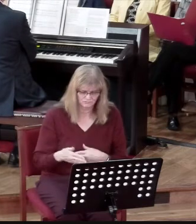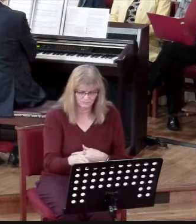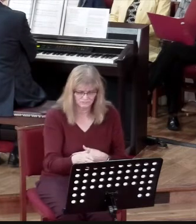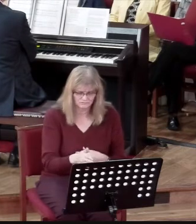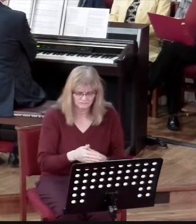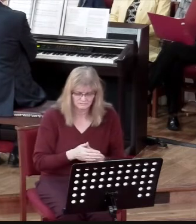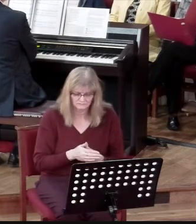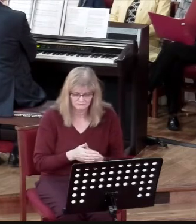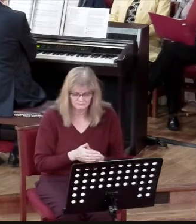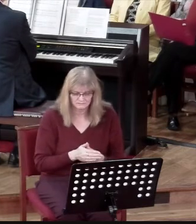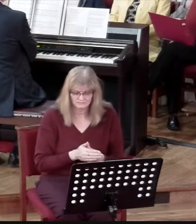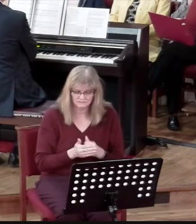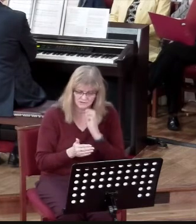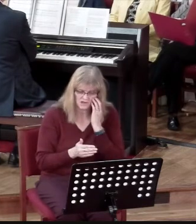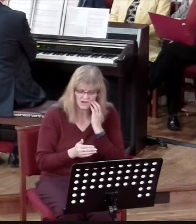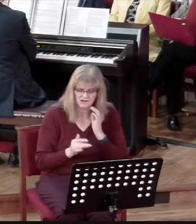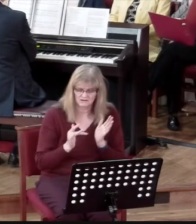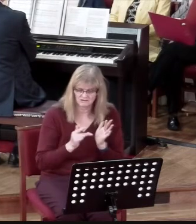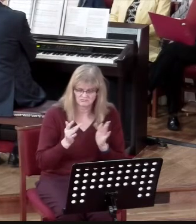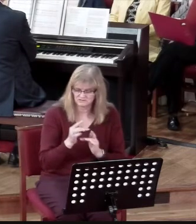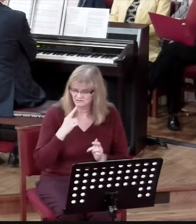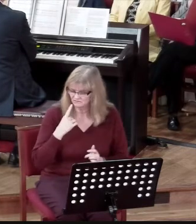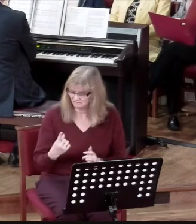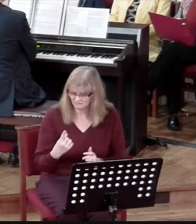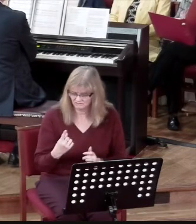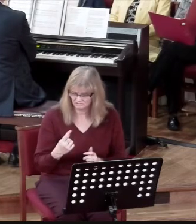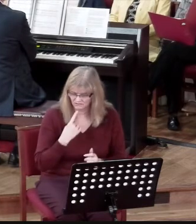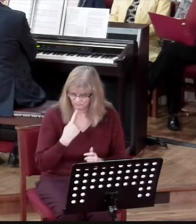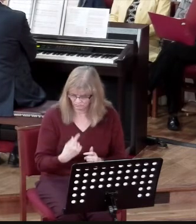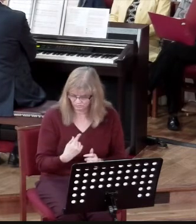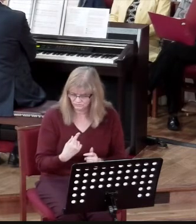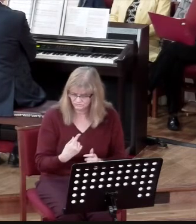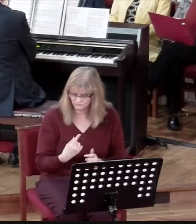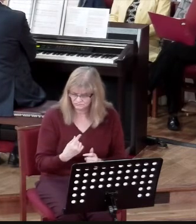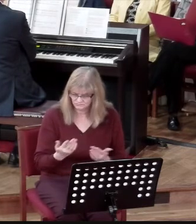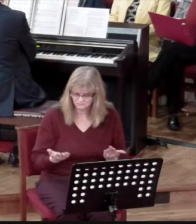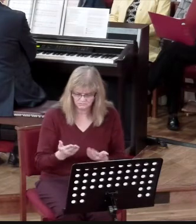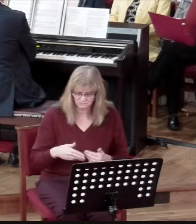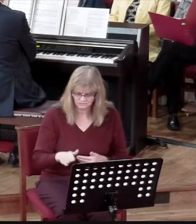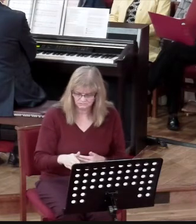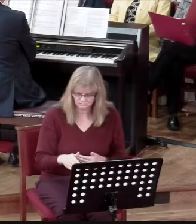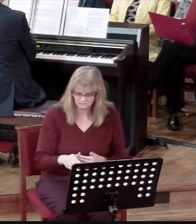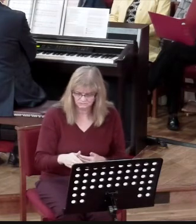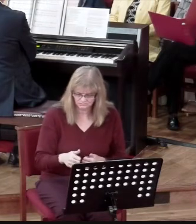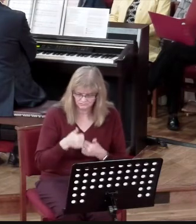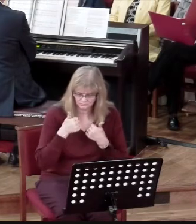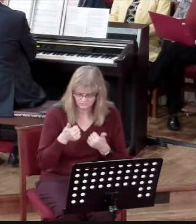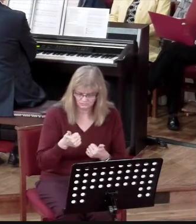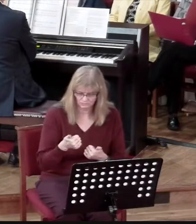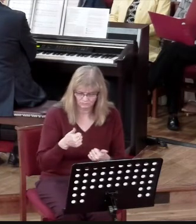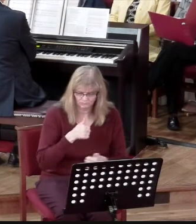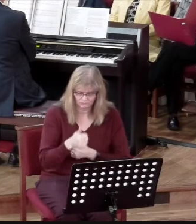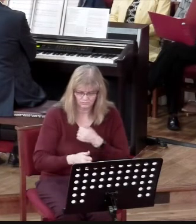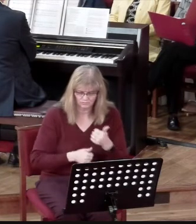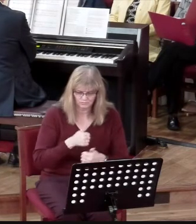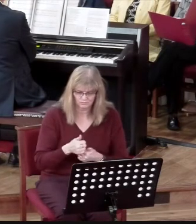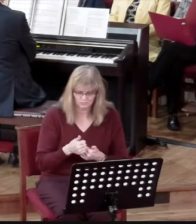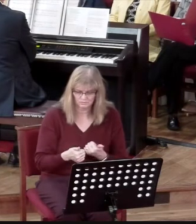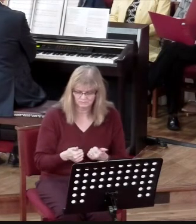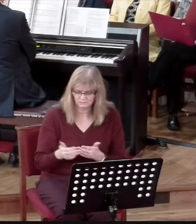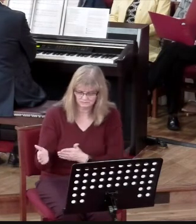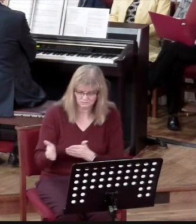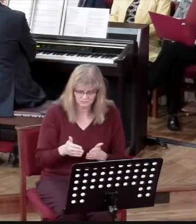bread. Jesus said to them, bring some of the fish you have just caught. So Simon Peter climbed back into the